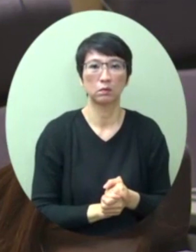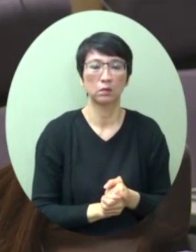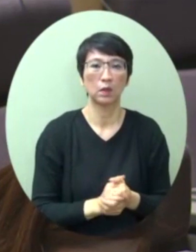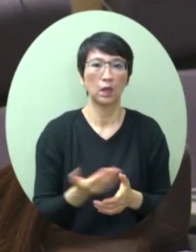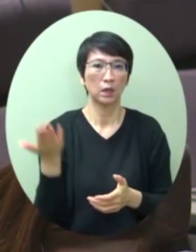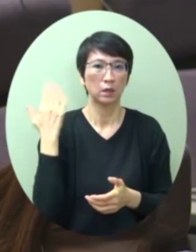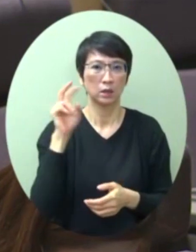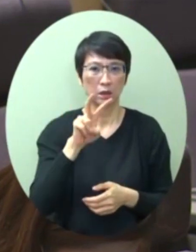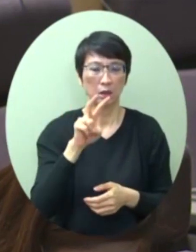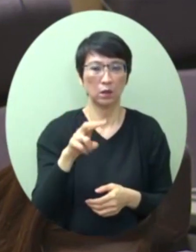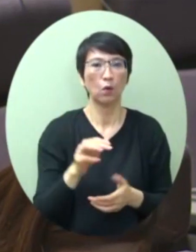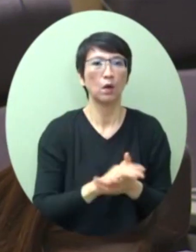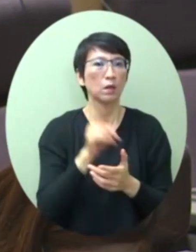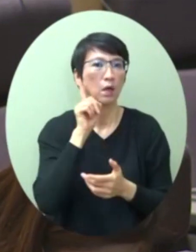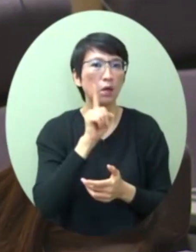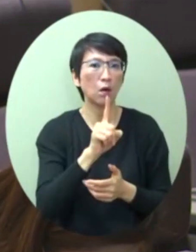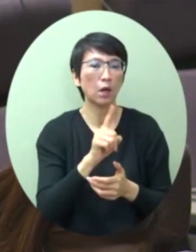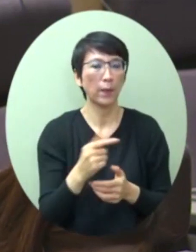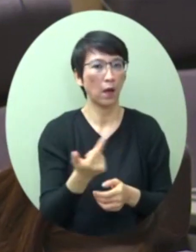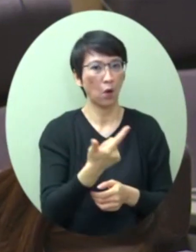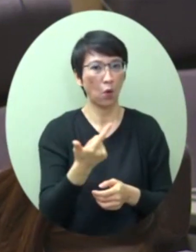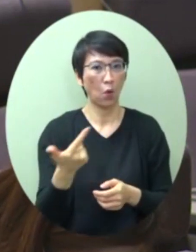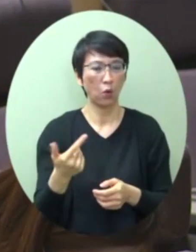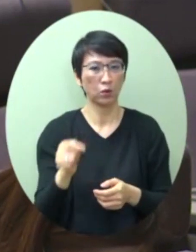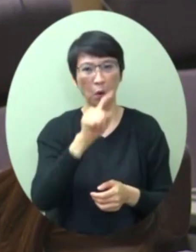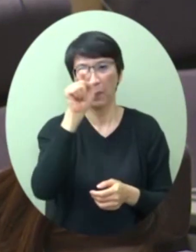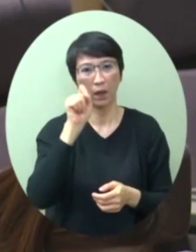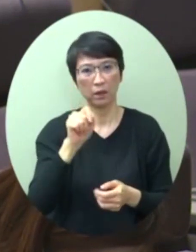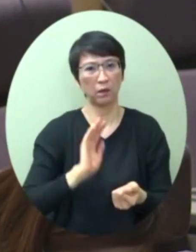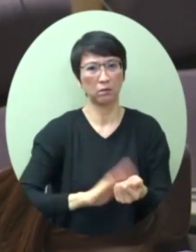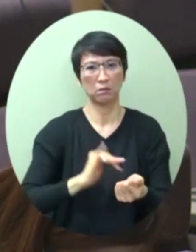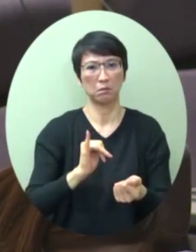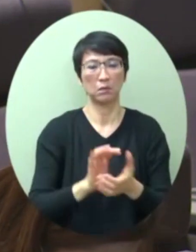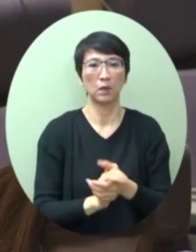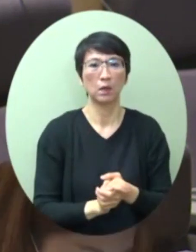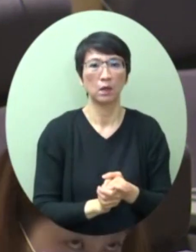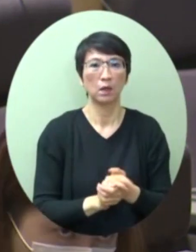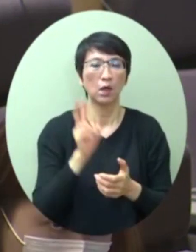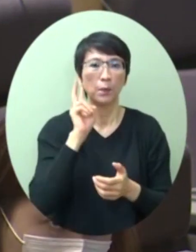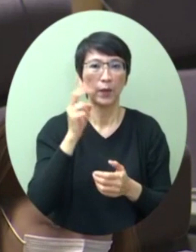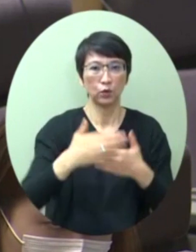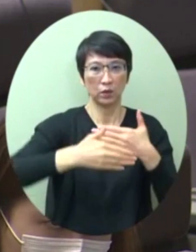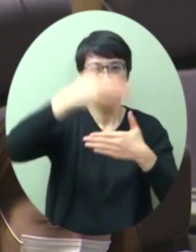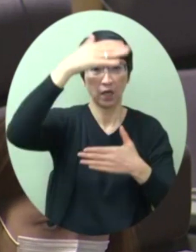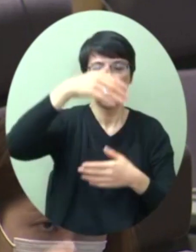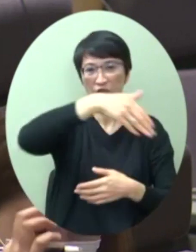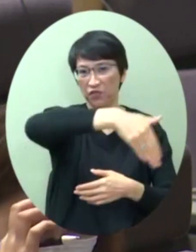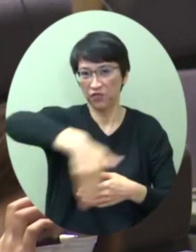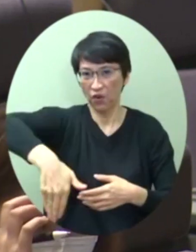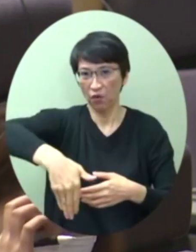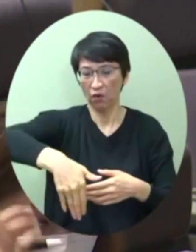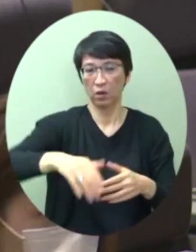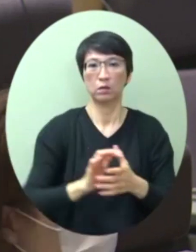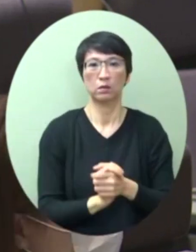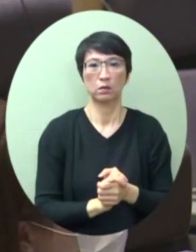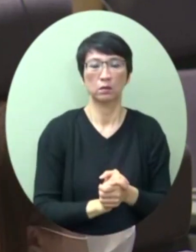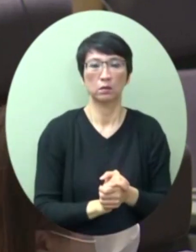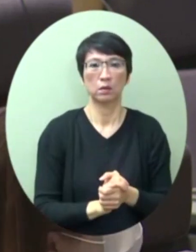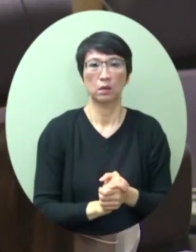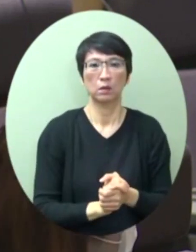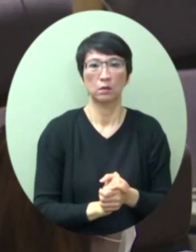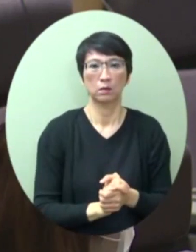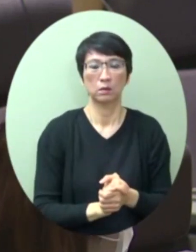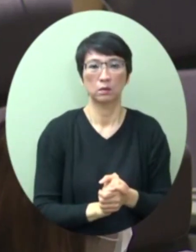when the government introduced lockdowns to residential buildings and given the all the measures you've just